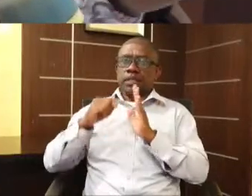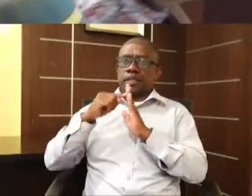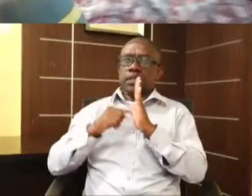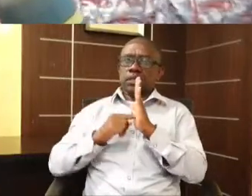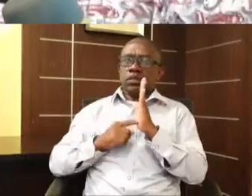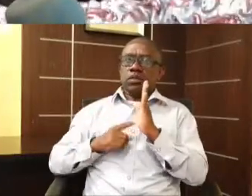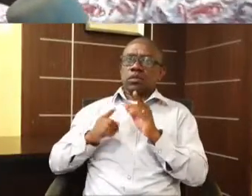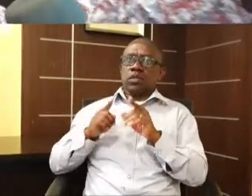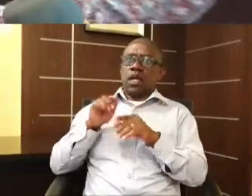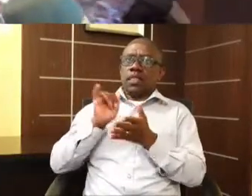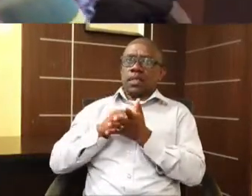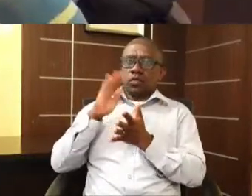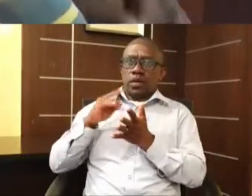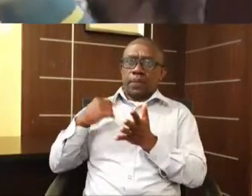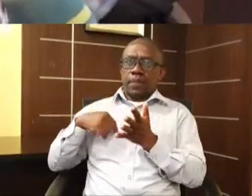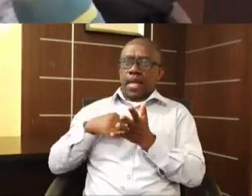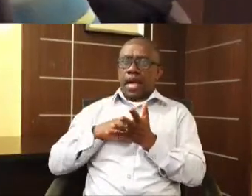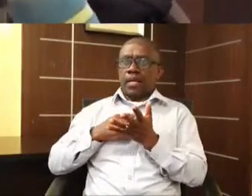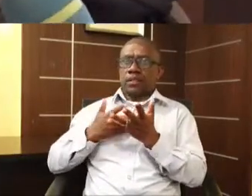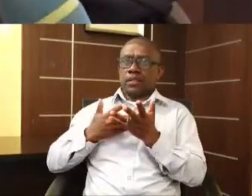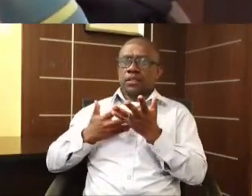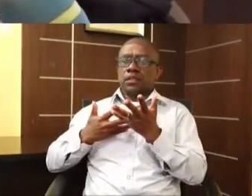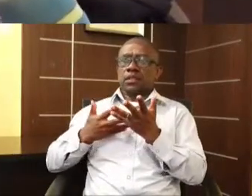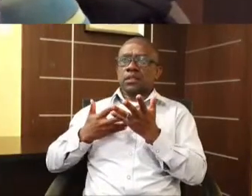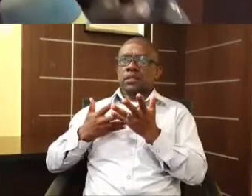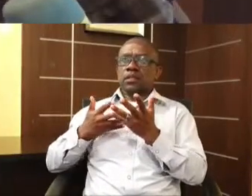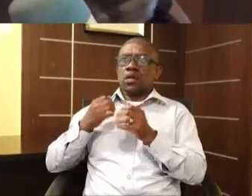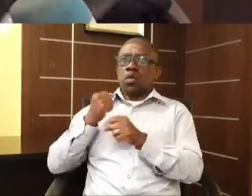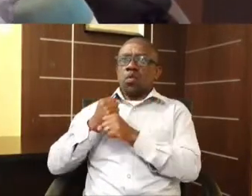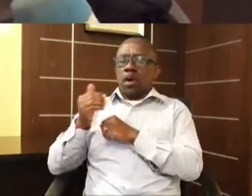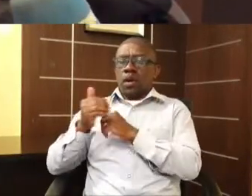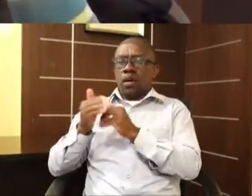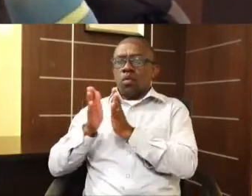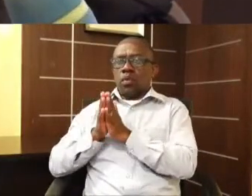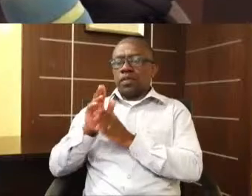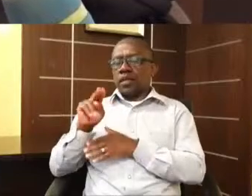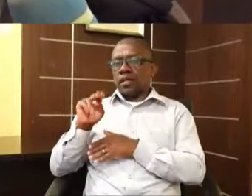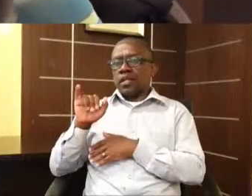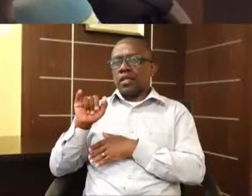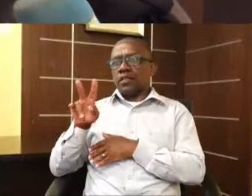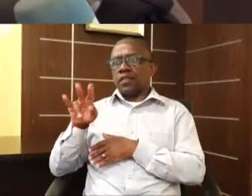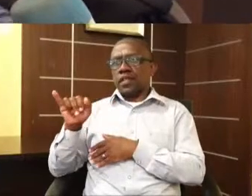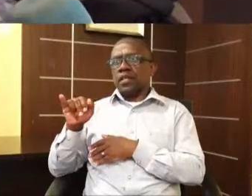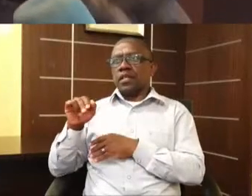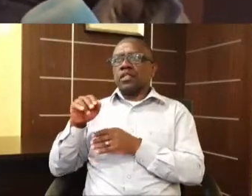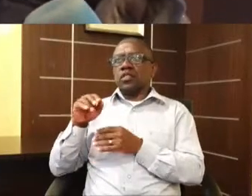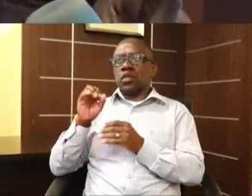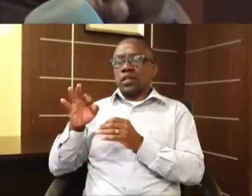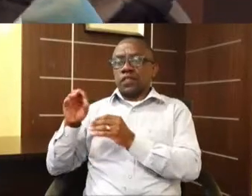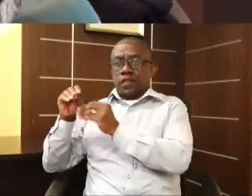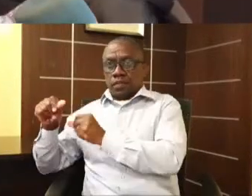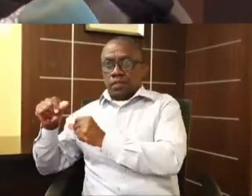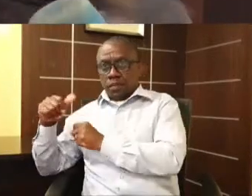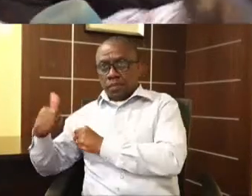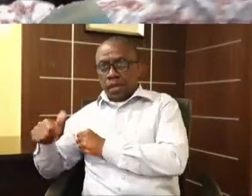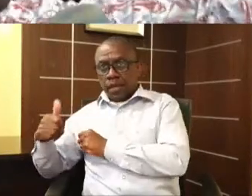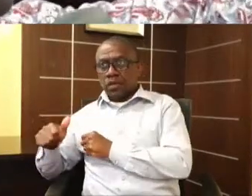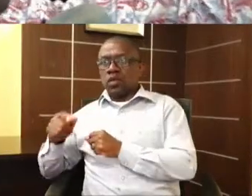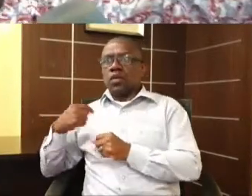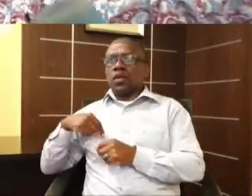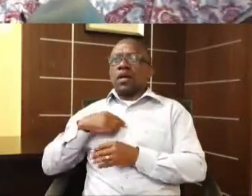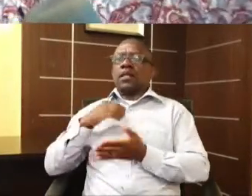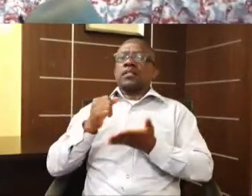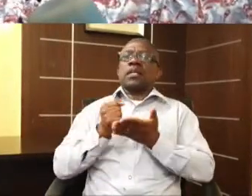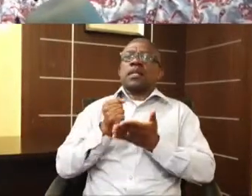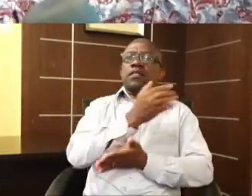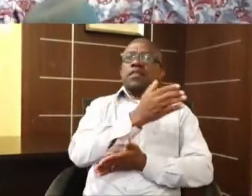collaborate with NIVI, such that any need that cannot be addressed by the platform, then we just refer